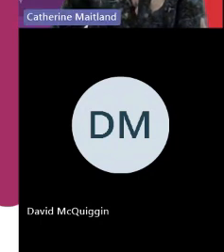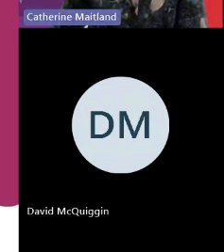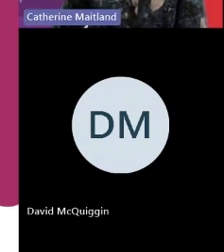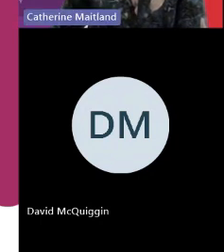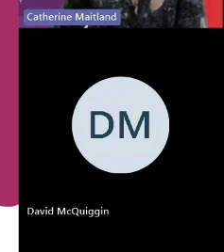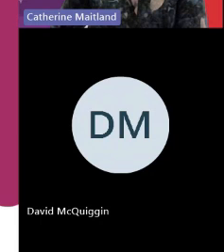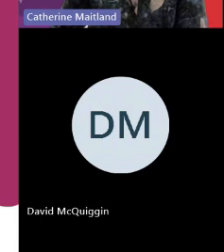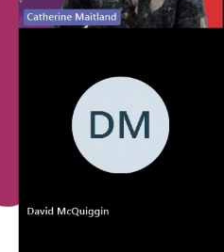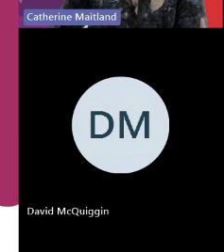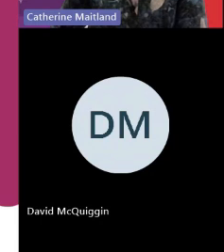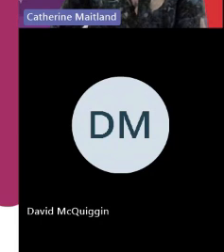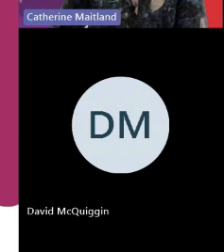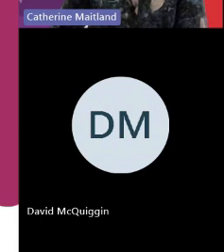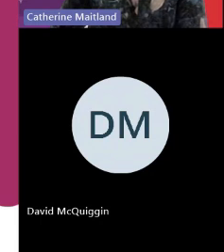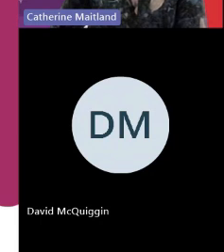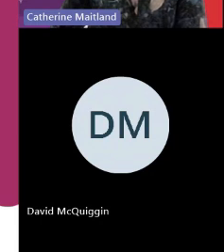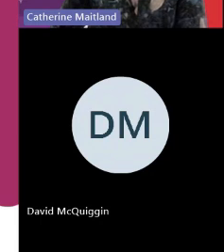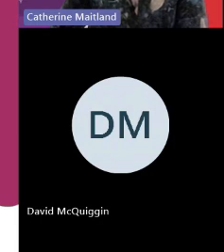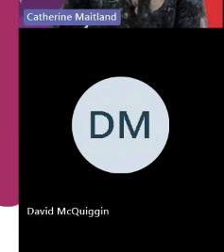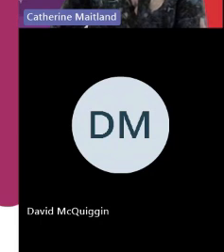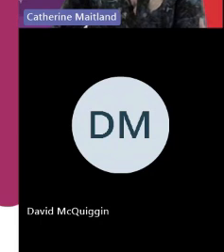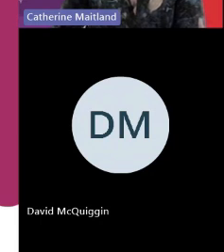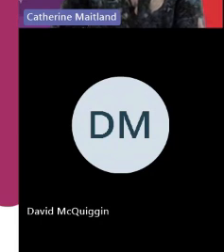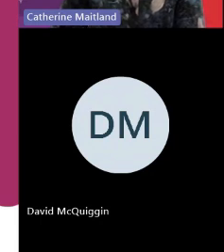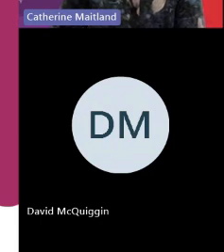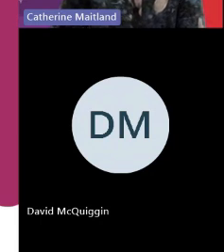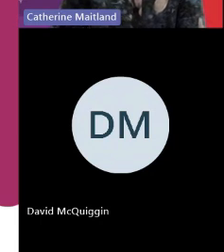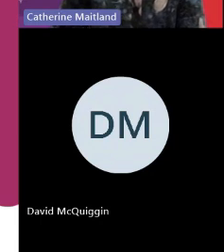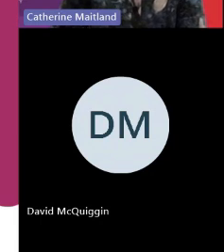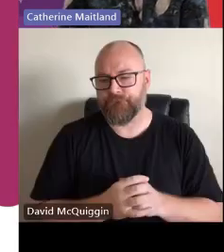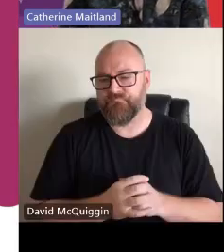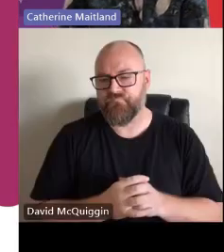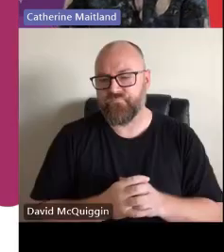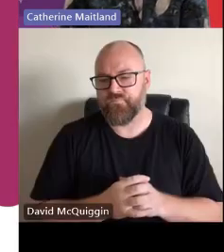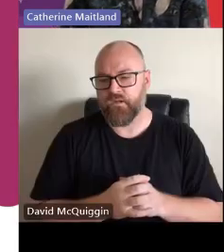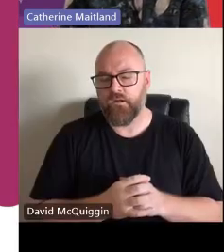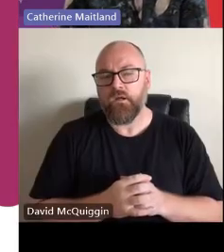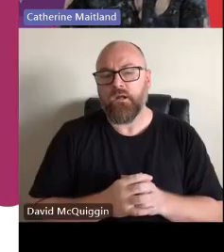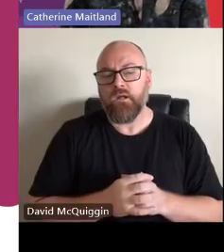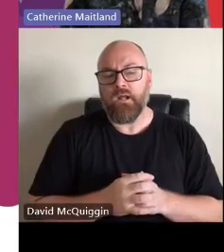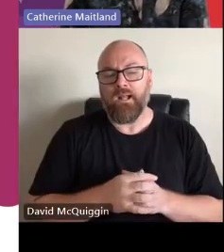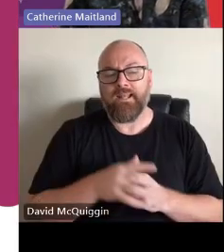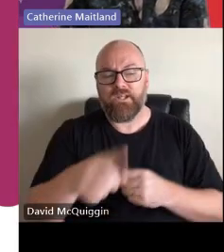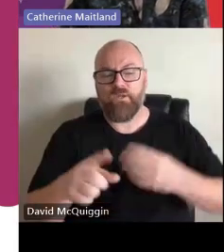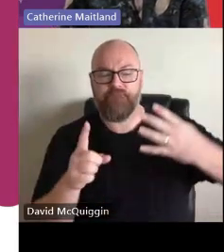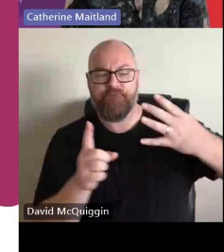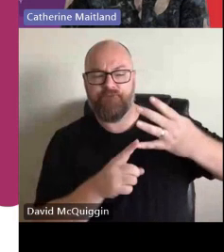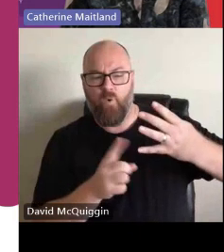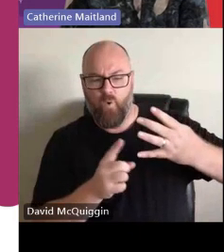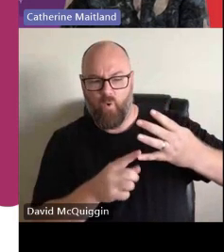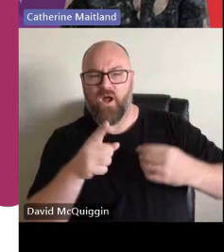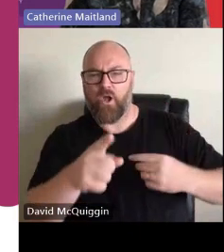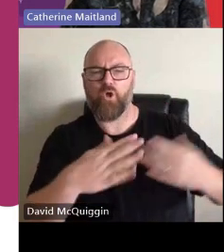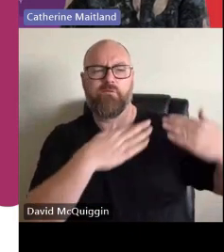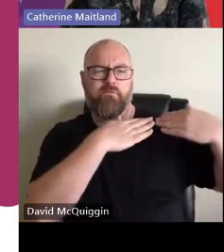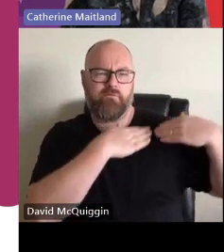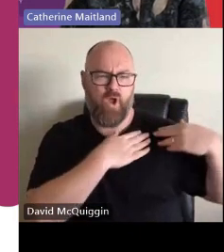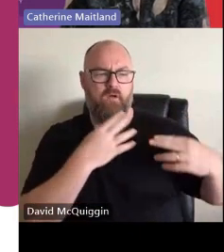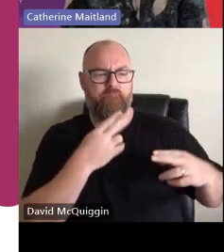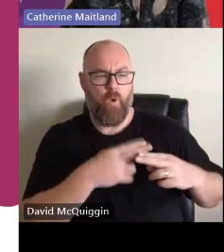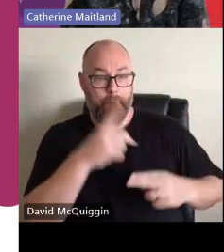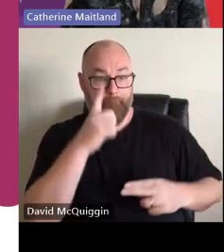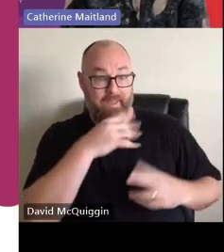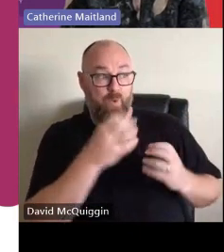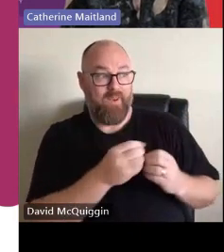HR team, it depends on their capacity and their priorities. This onus is on people with disability to express